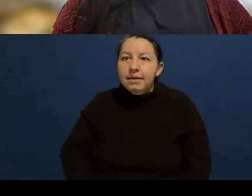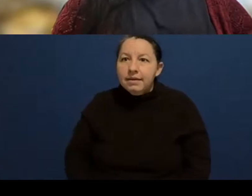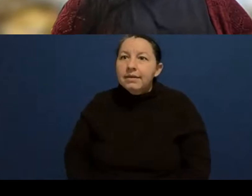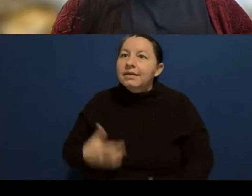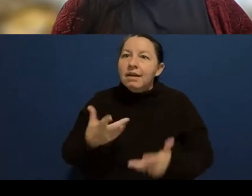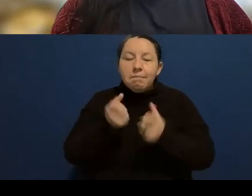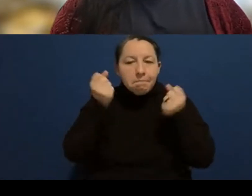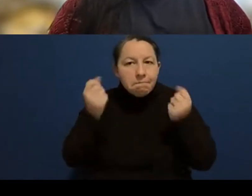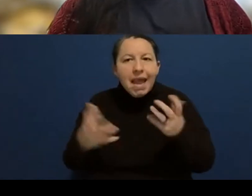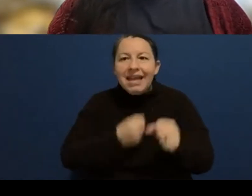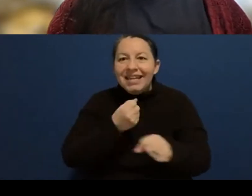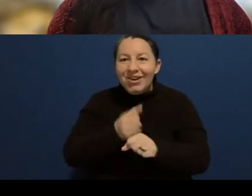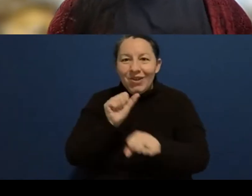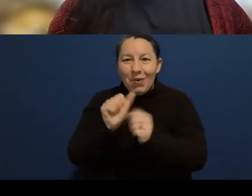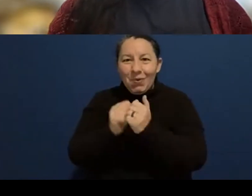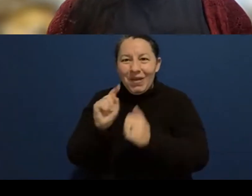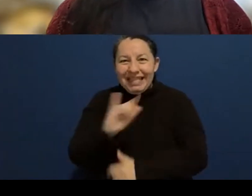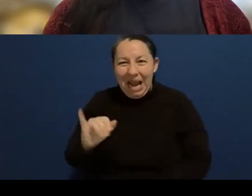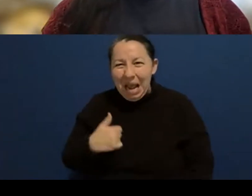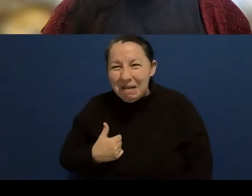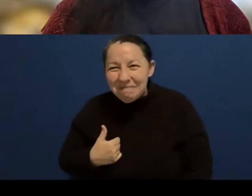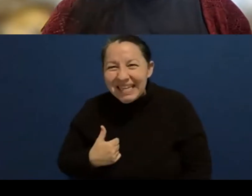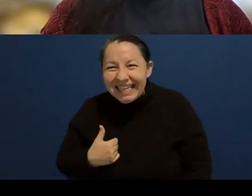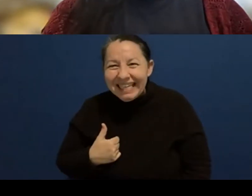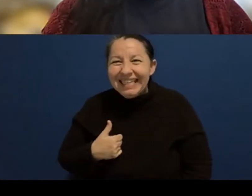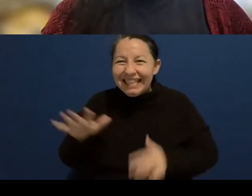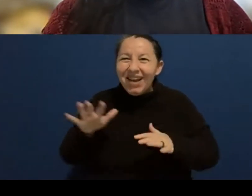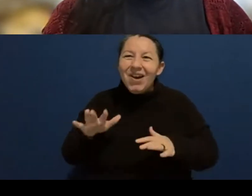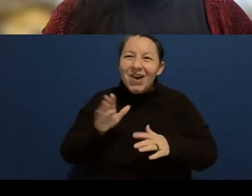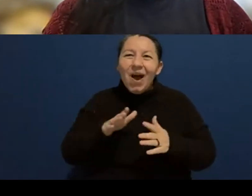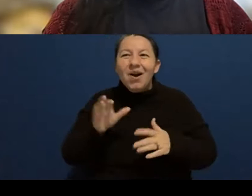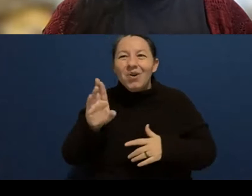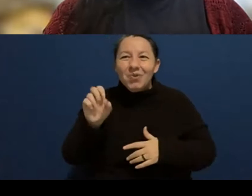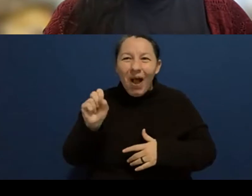lot of years with Tammy on across the nation, and